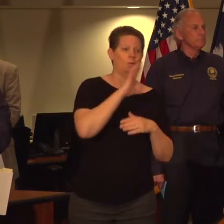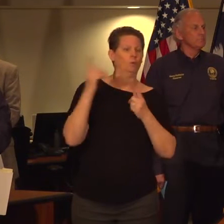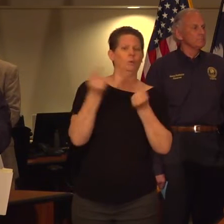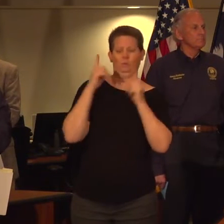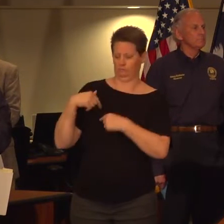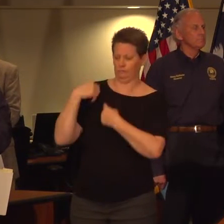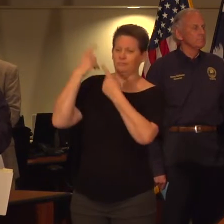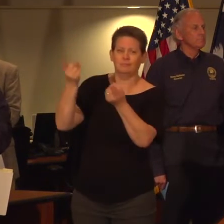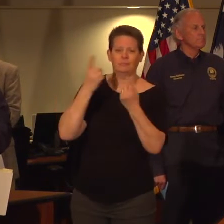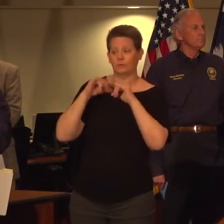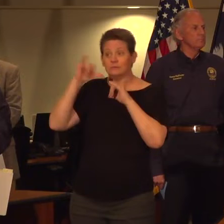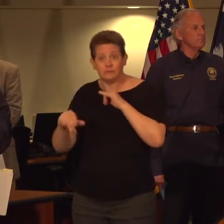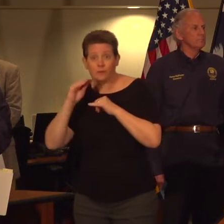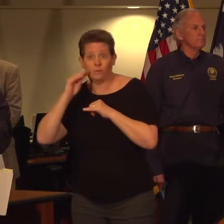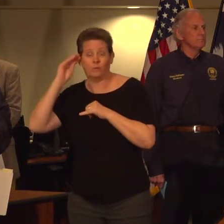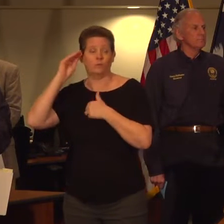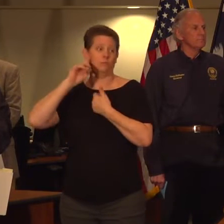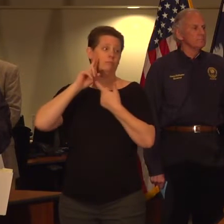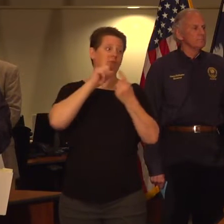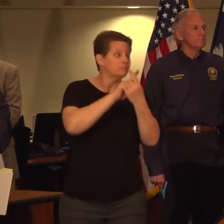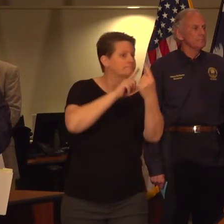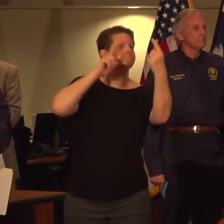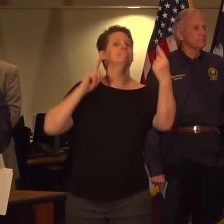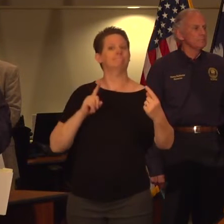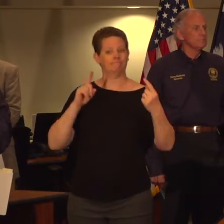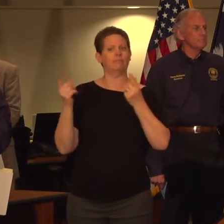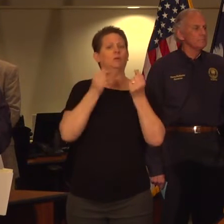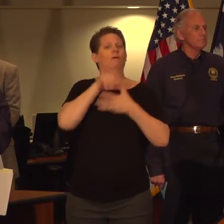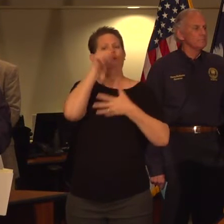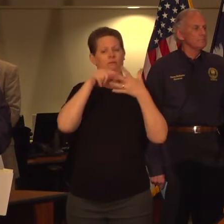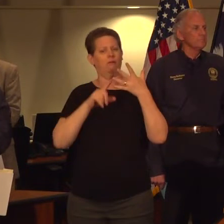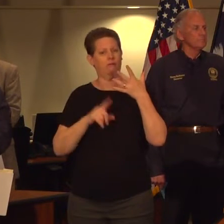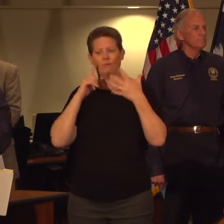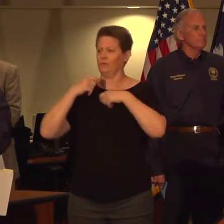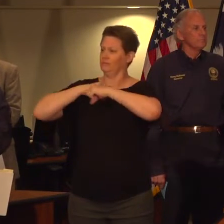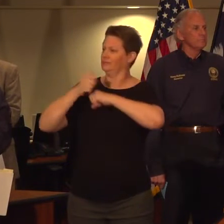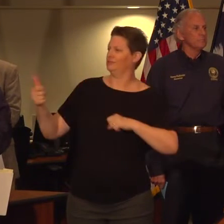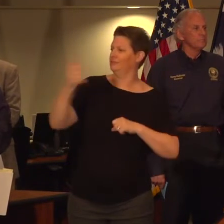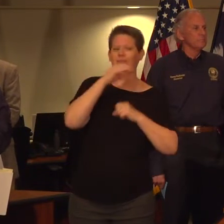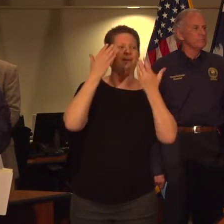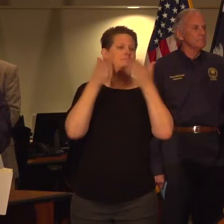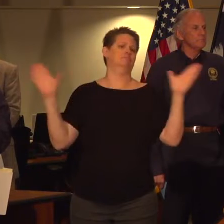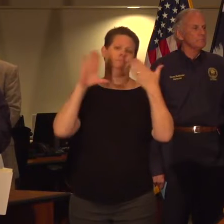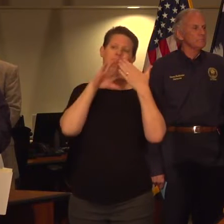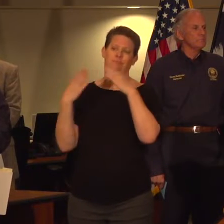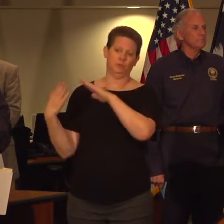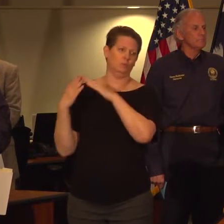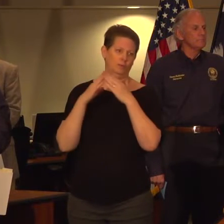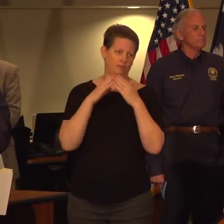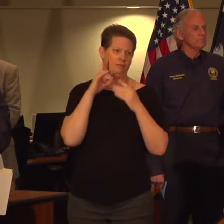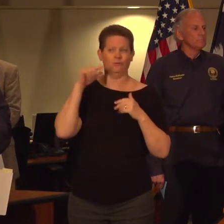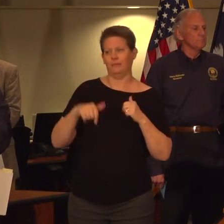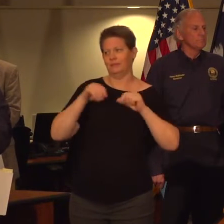to socially distance, and to take other recommended precautions for protecting themselves and for protecting the community as a whole from the spread of